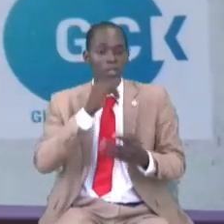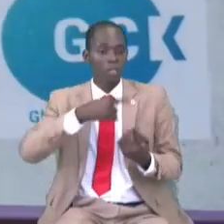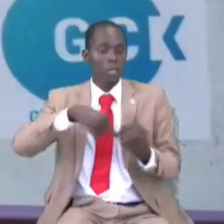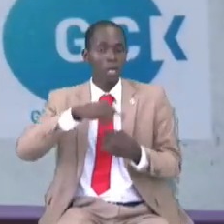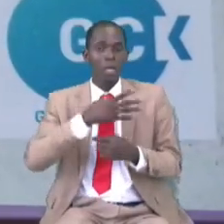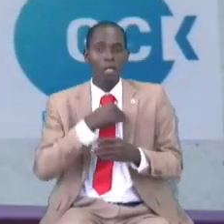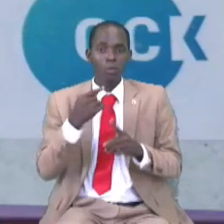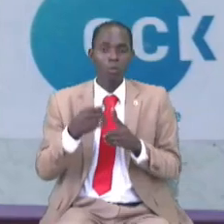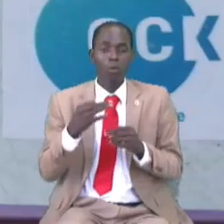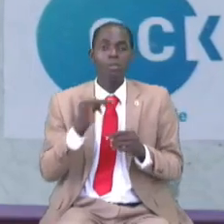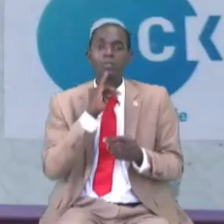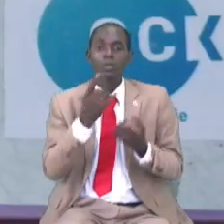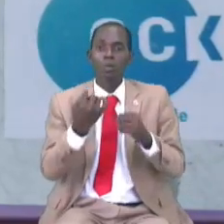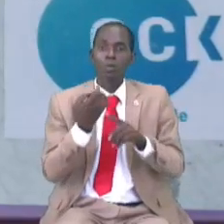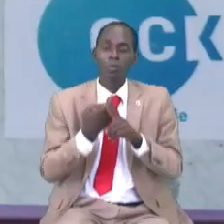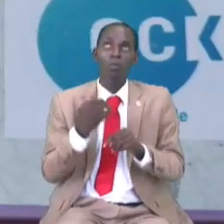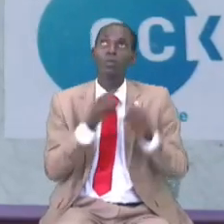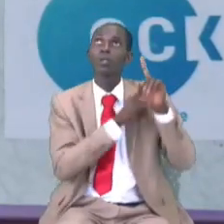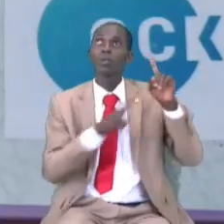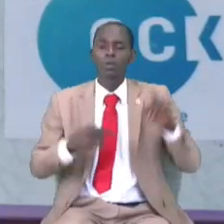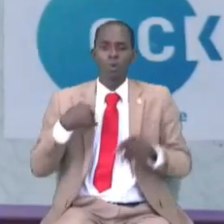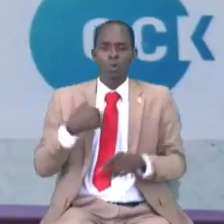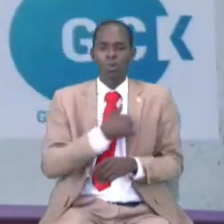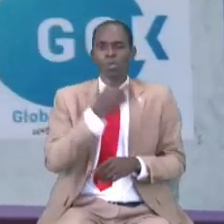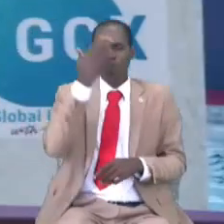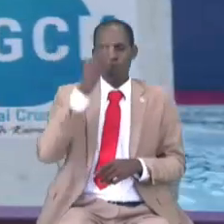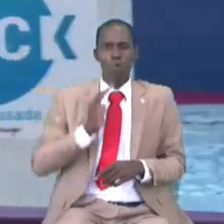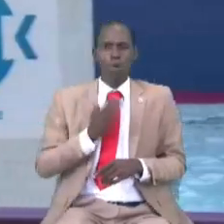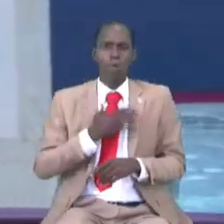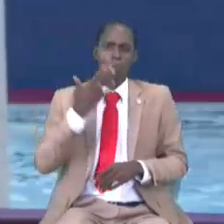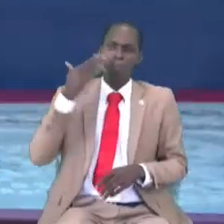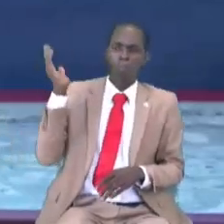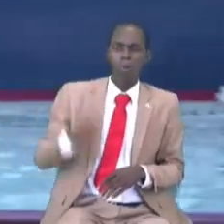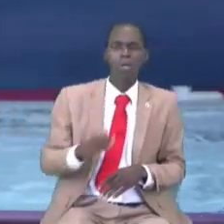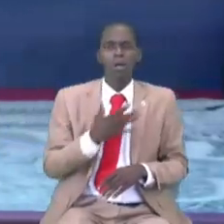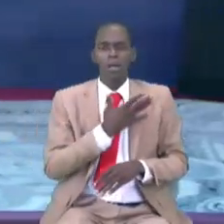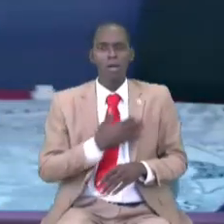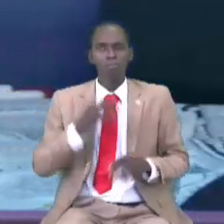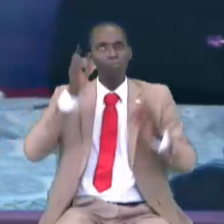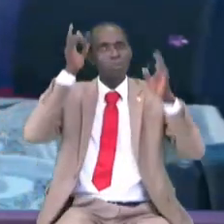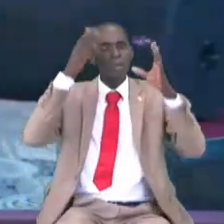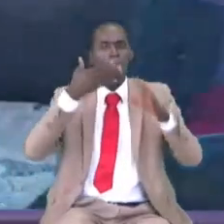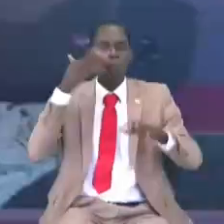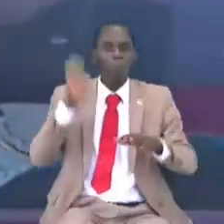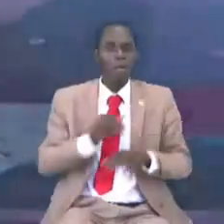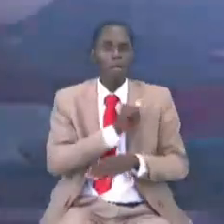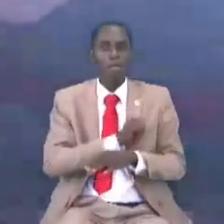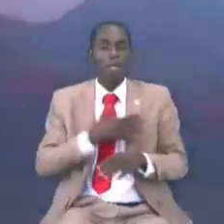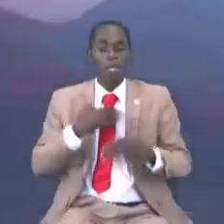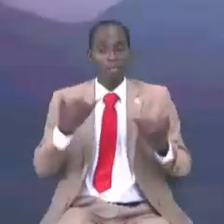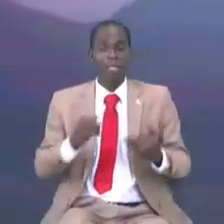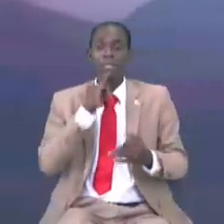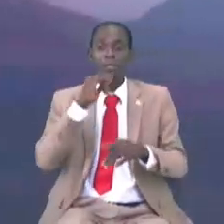and judgment time now has come. And because of that, he rose from the throne.